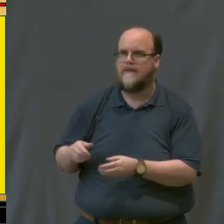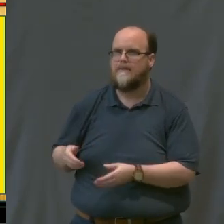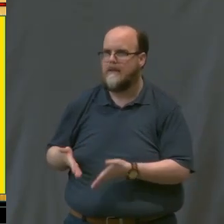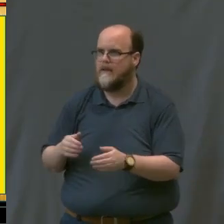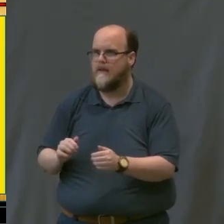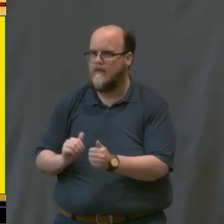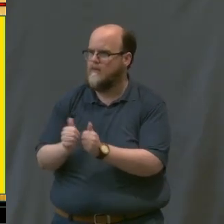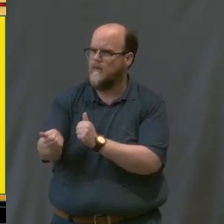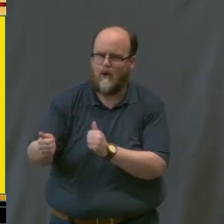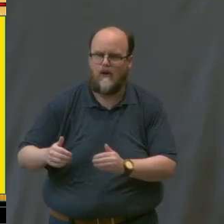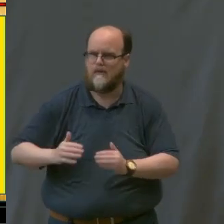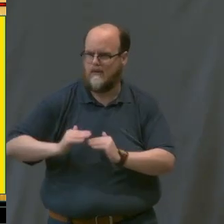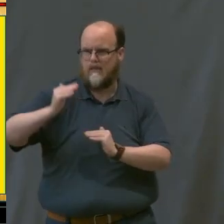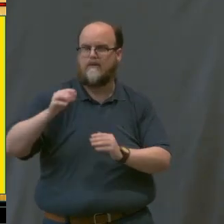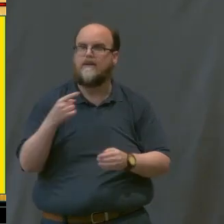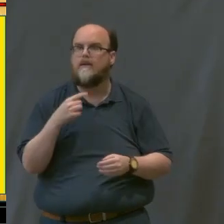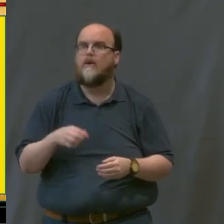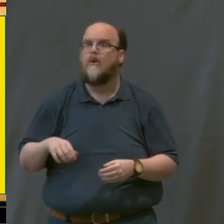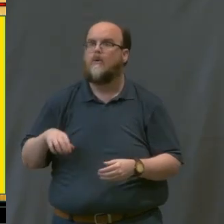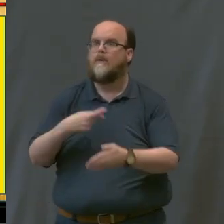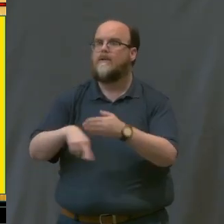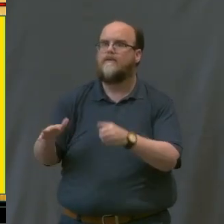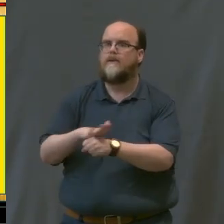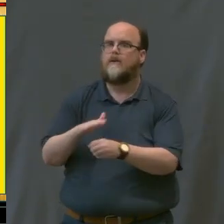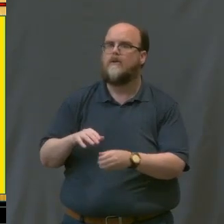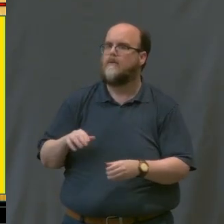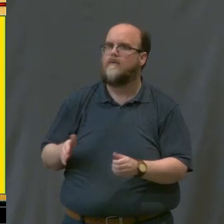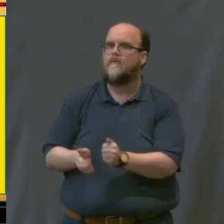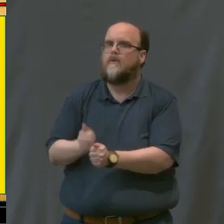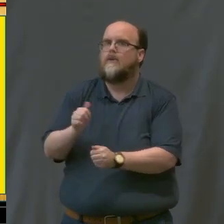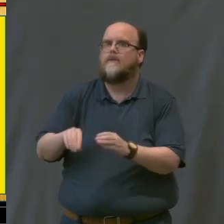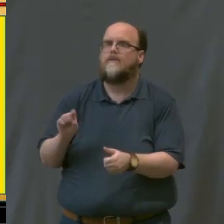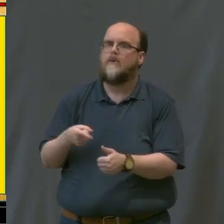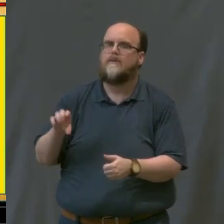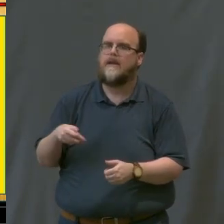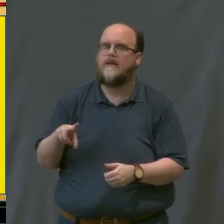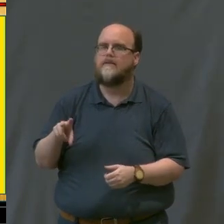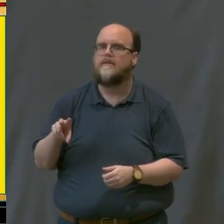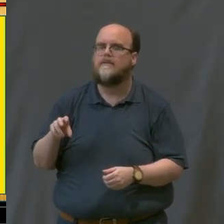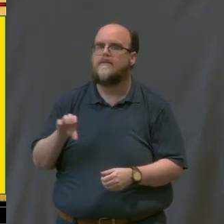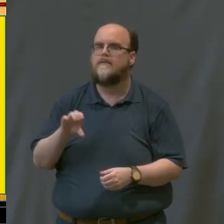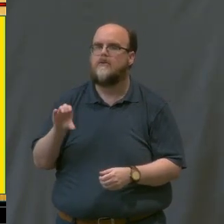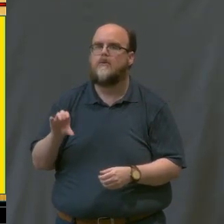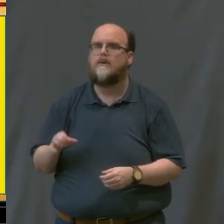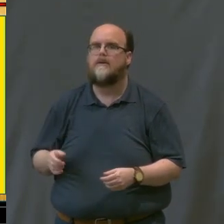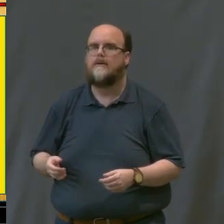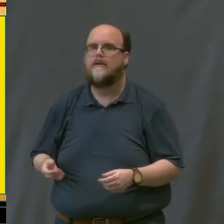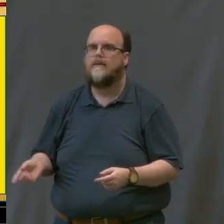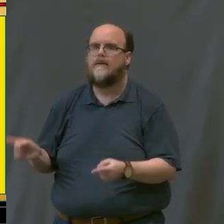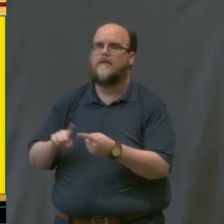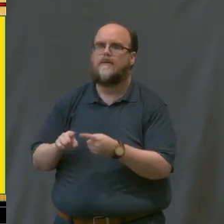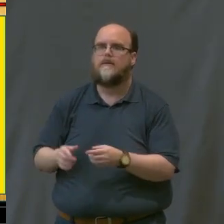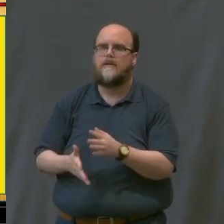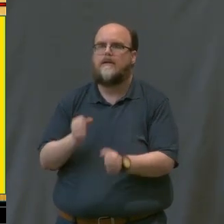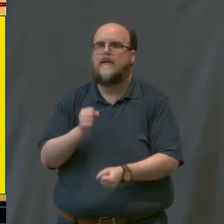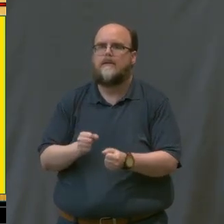say Revelation was fulfilled mostly in the 1st and 2nd century, from the fall of Jerusalem to the fall of the Roman Empire, and as such,